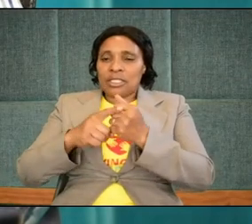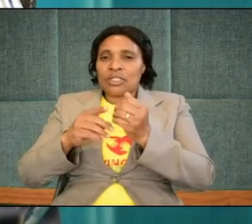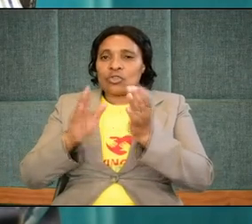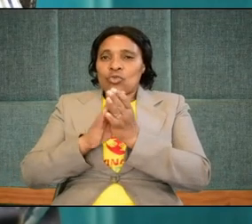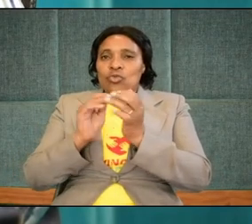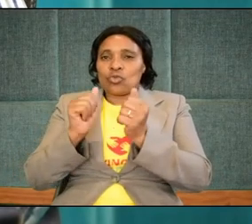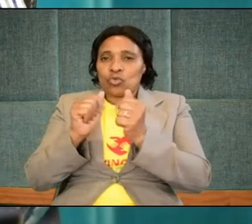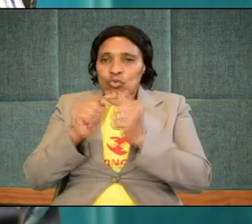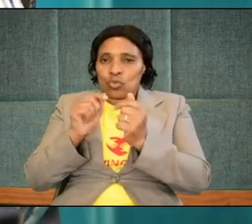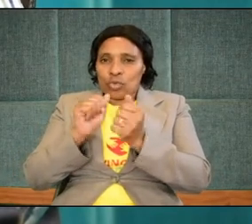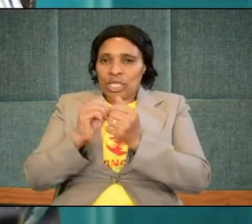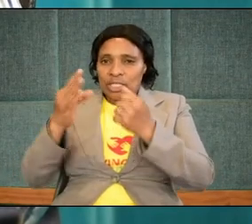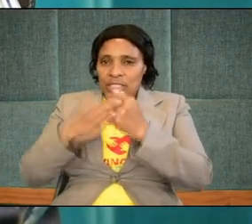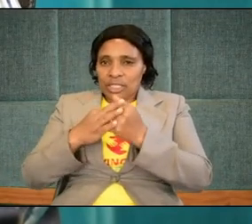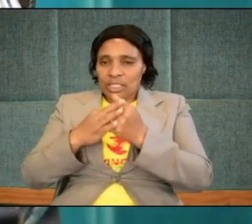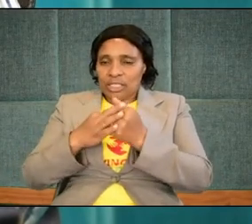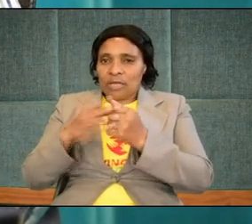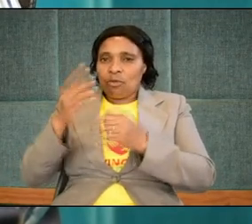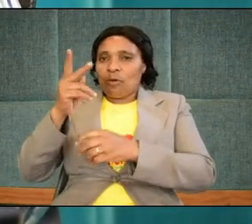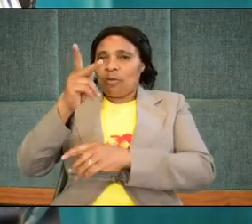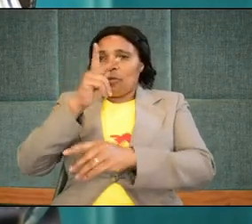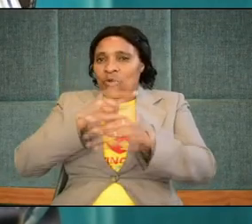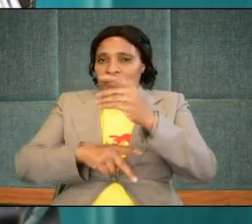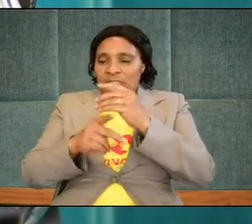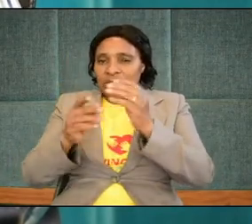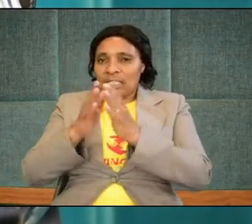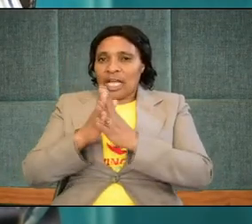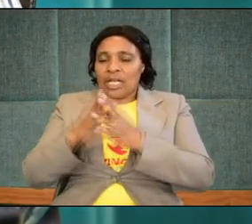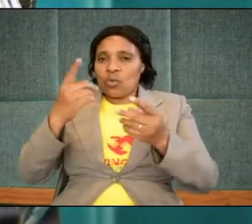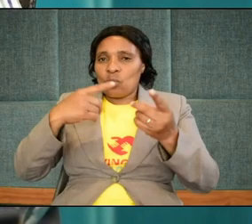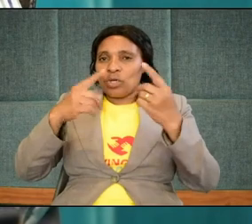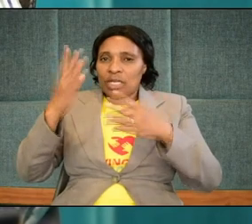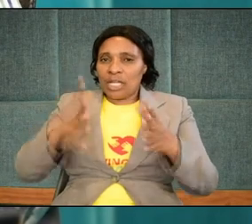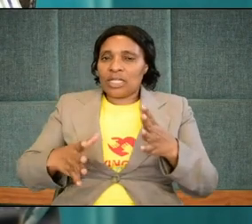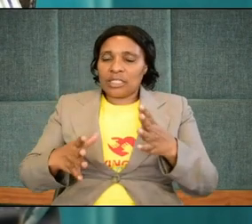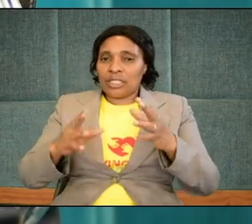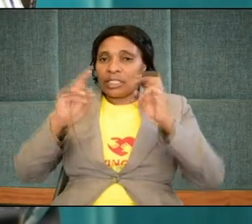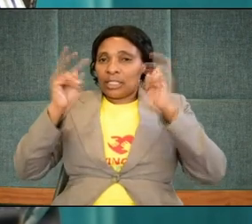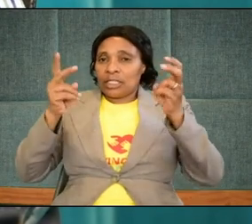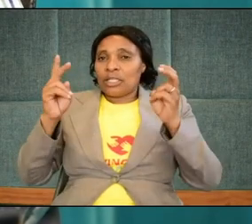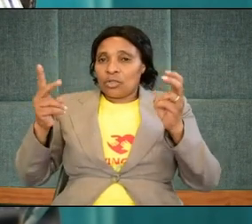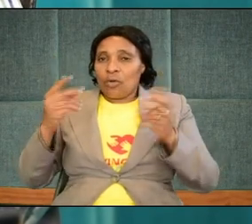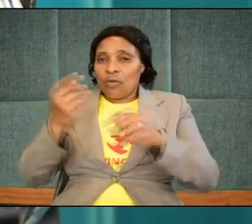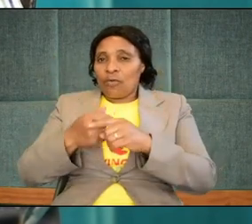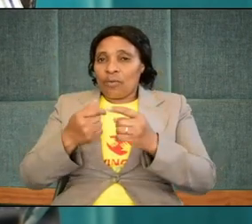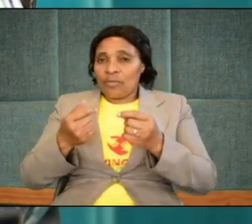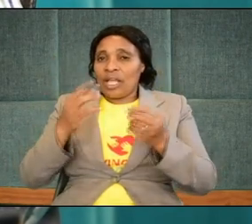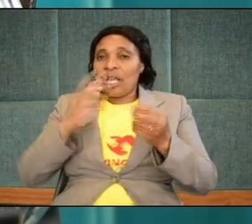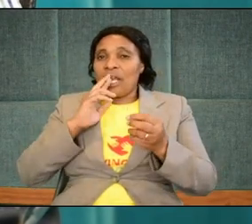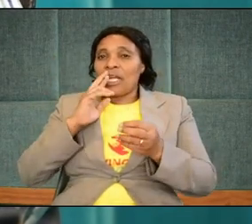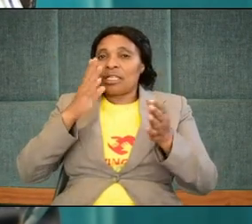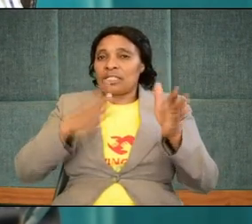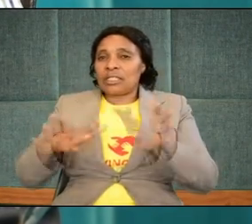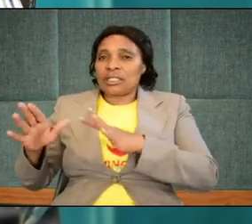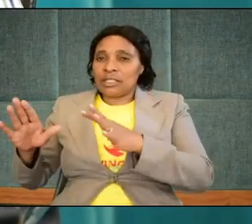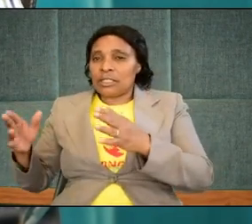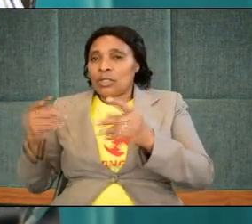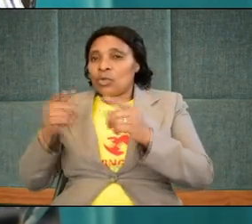And we'll also be reading from Patriarchs and Prophets chapter 26, where the title is From the Red Sea to